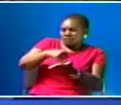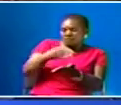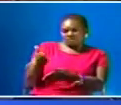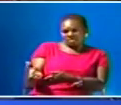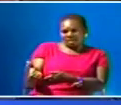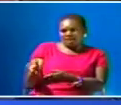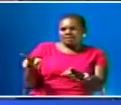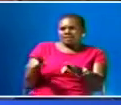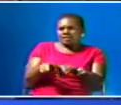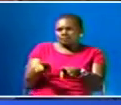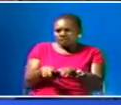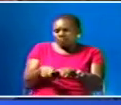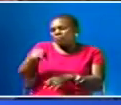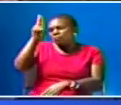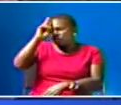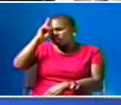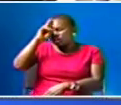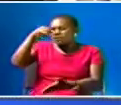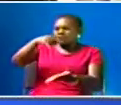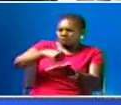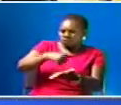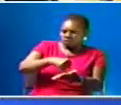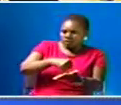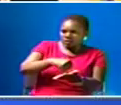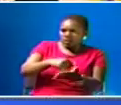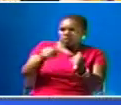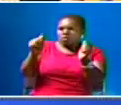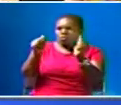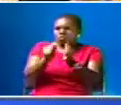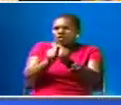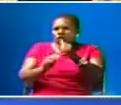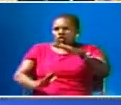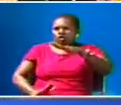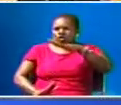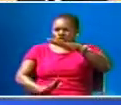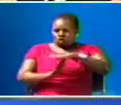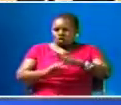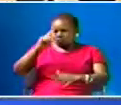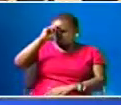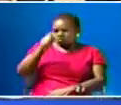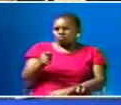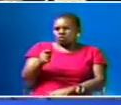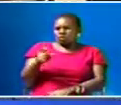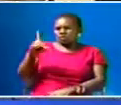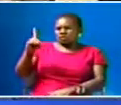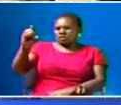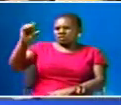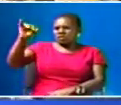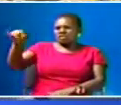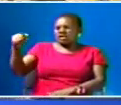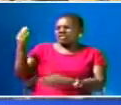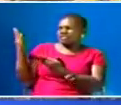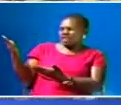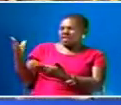that, just like the police who are involved. Accompanied by the top cream of judiciary, among them DCJ Philomena